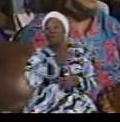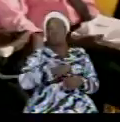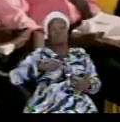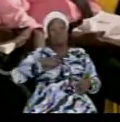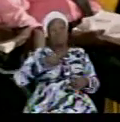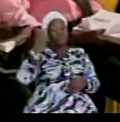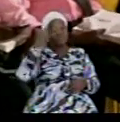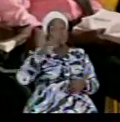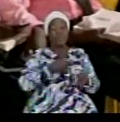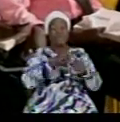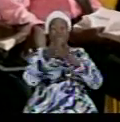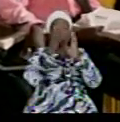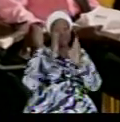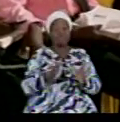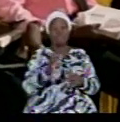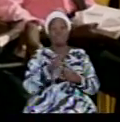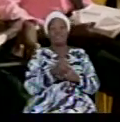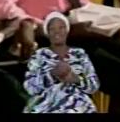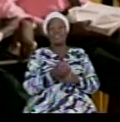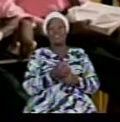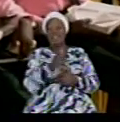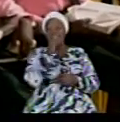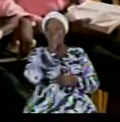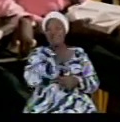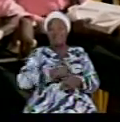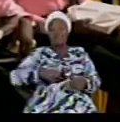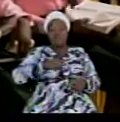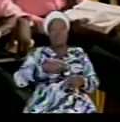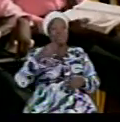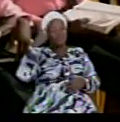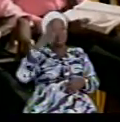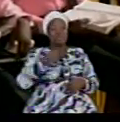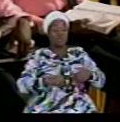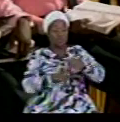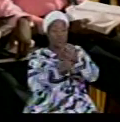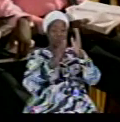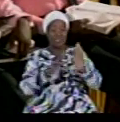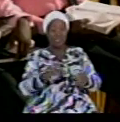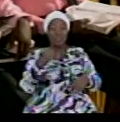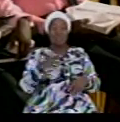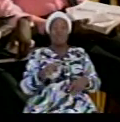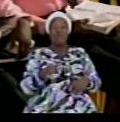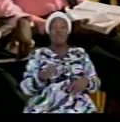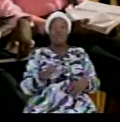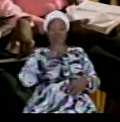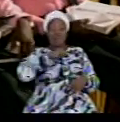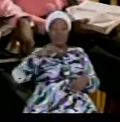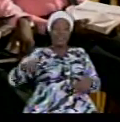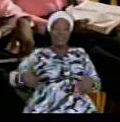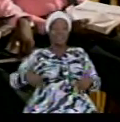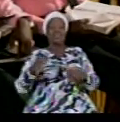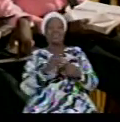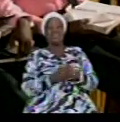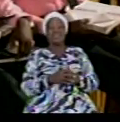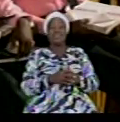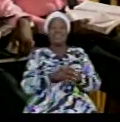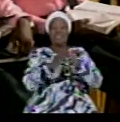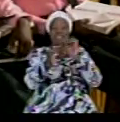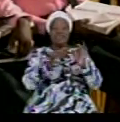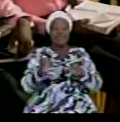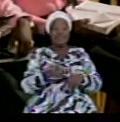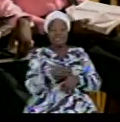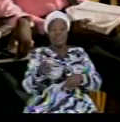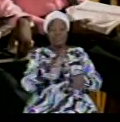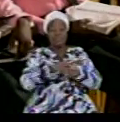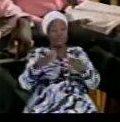for your persecutors. I'm sorry for the supporters of Nebuchadnezzar. If they don't